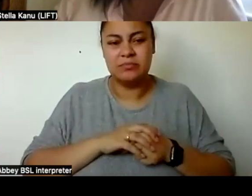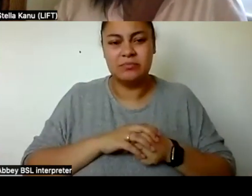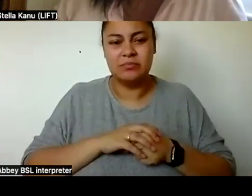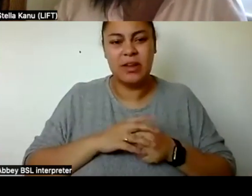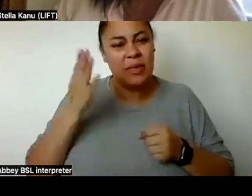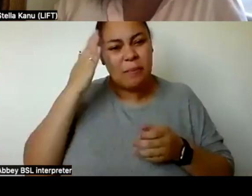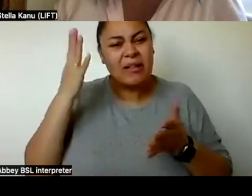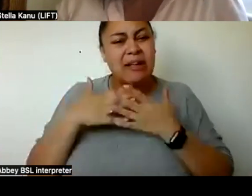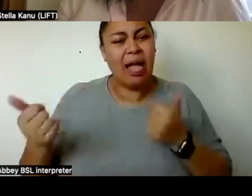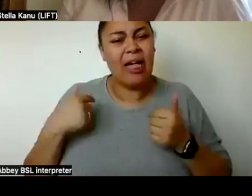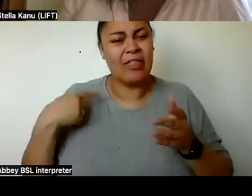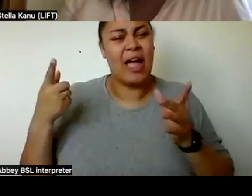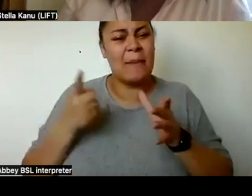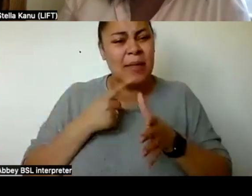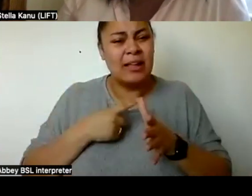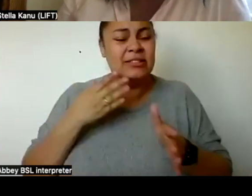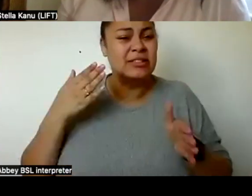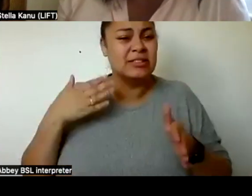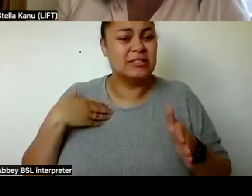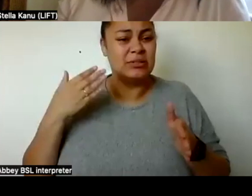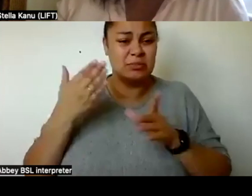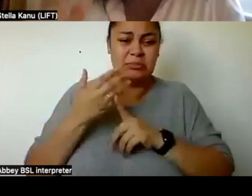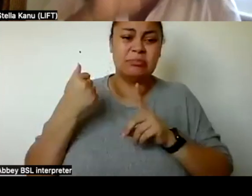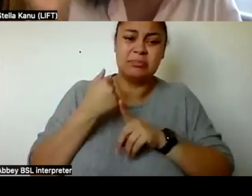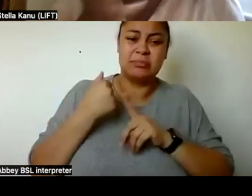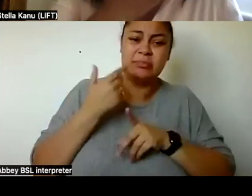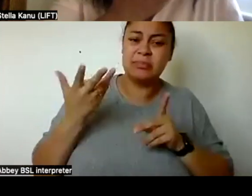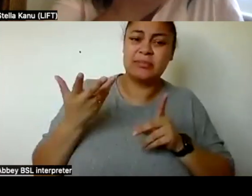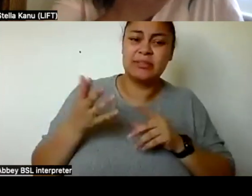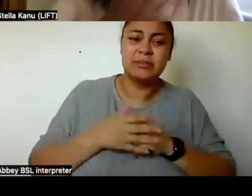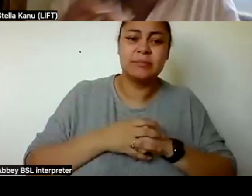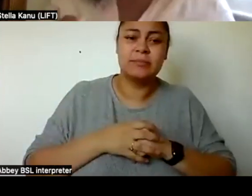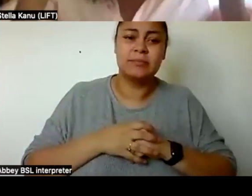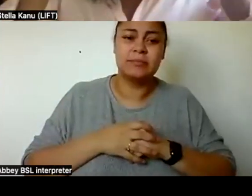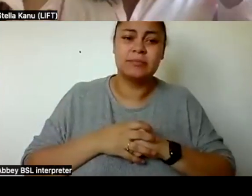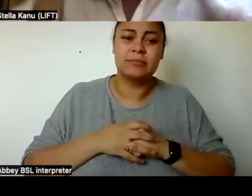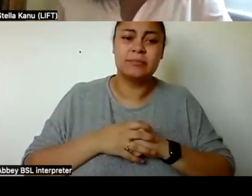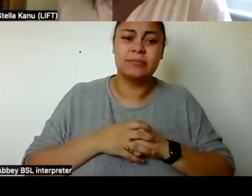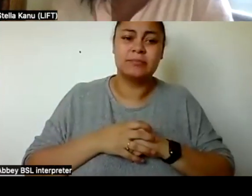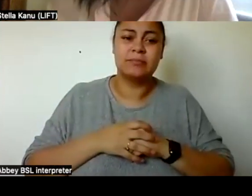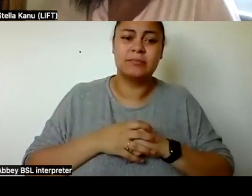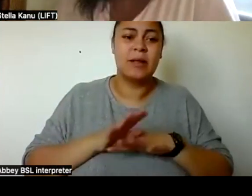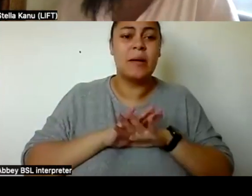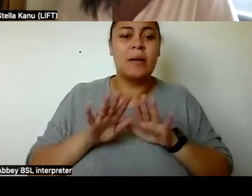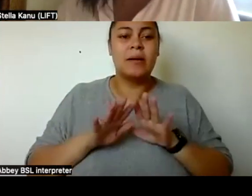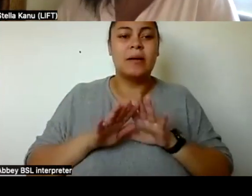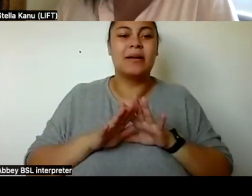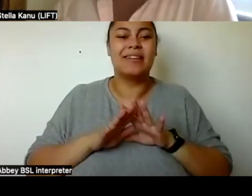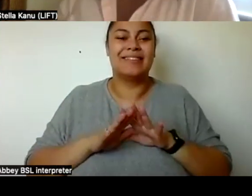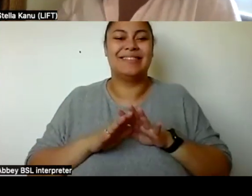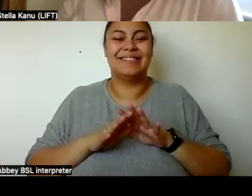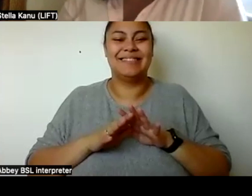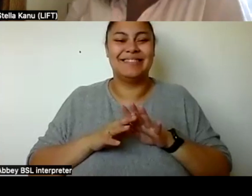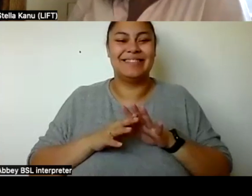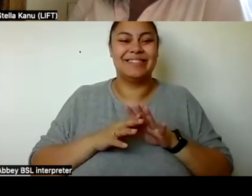and their ability to move forward in their lives. That's kind of, again, my non-practical approach, and I'm sure Tom is going to give us